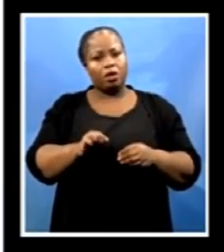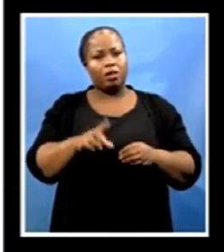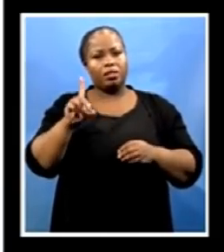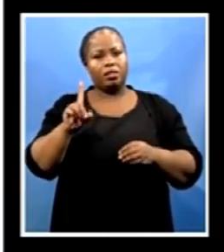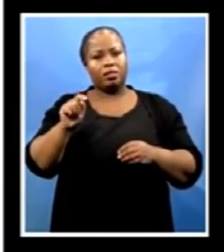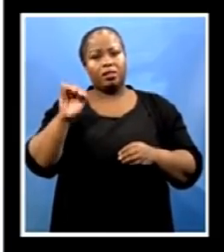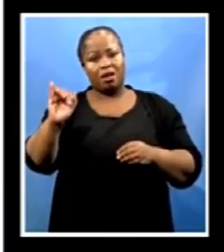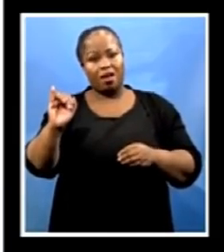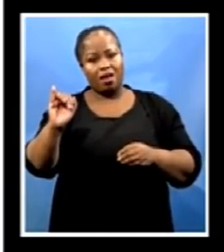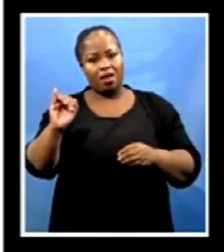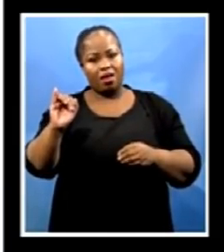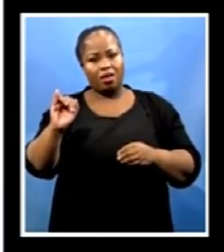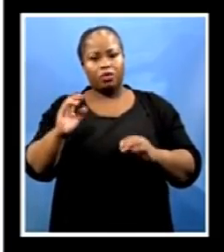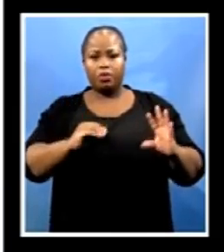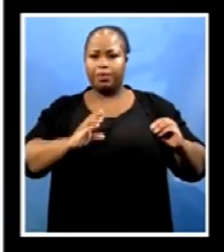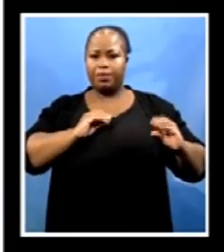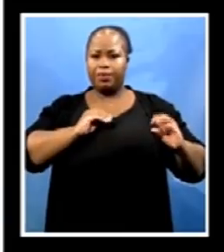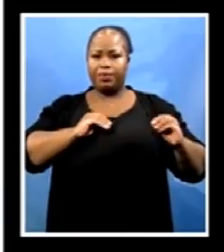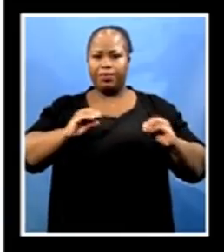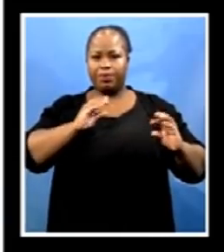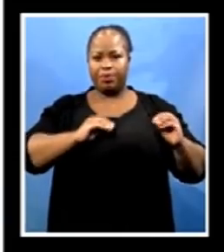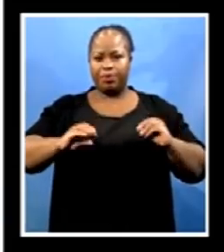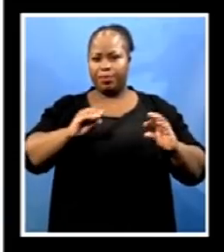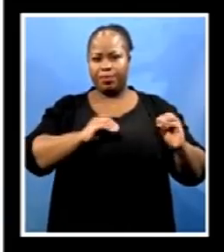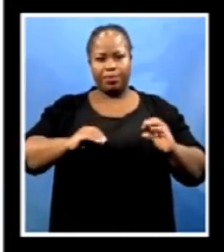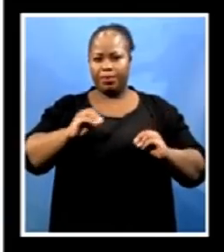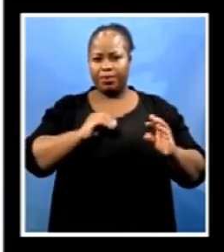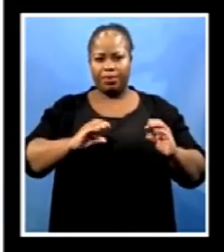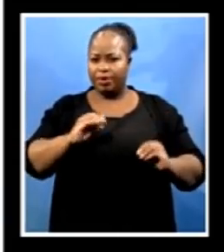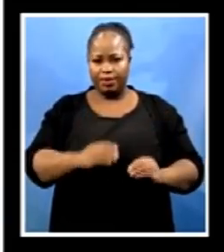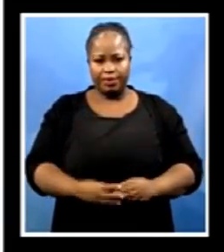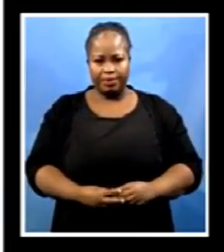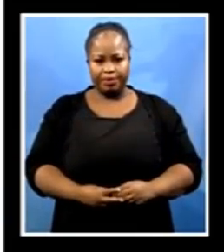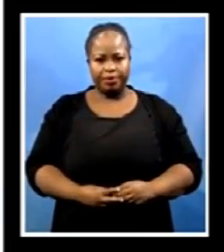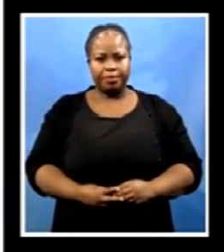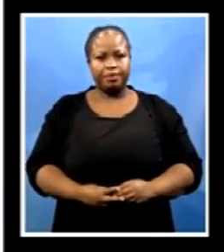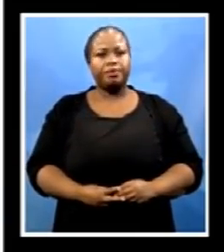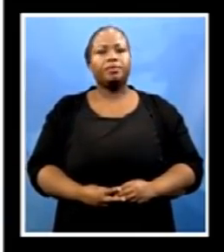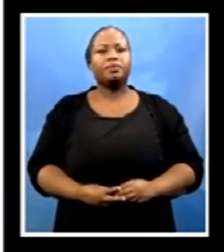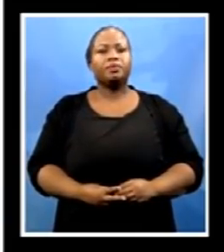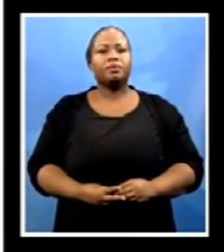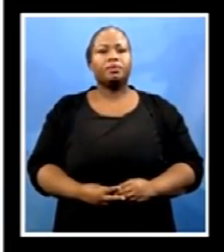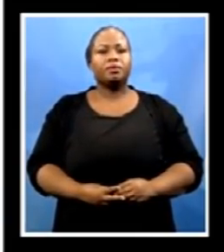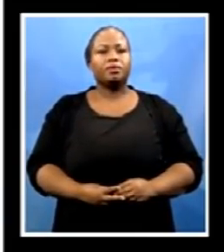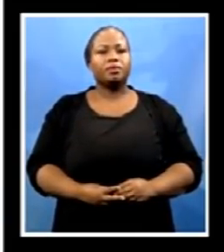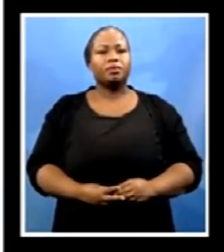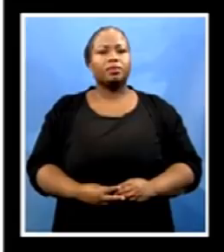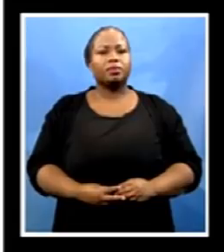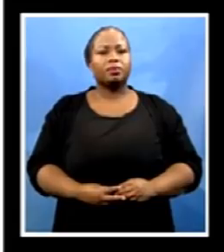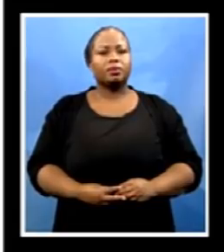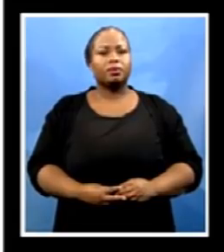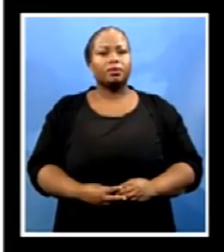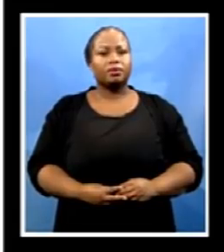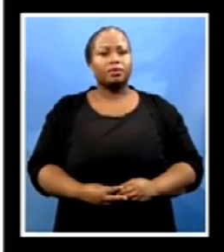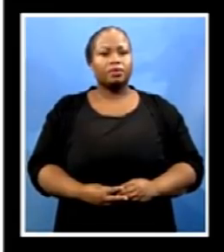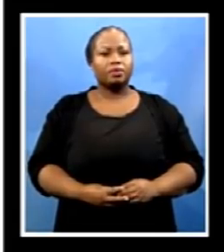by both the private sector and various higher education and scientific technology units of government. This is